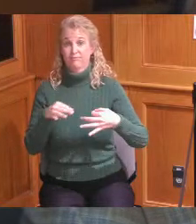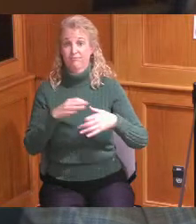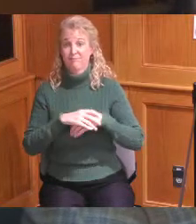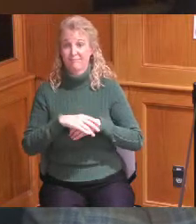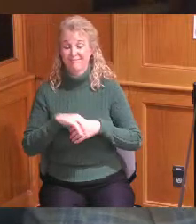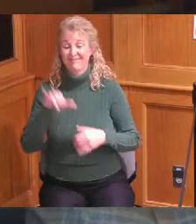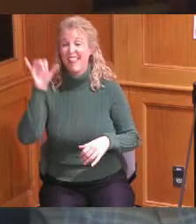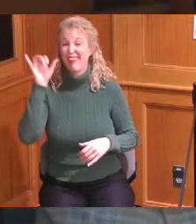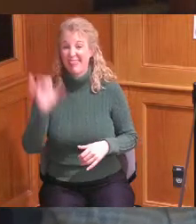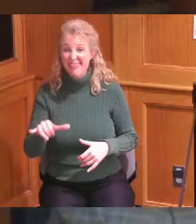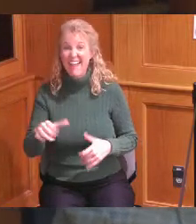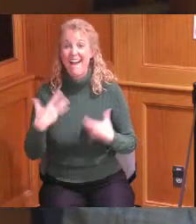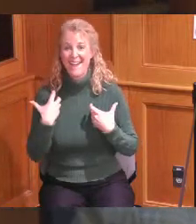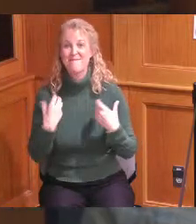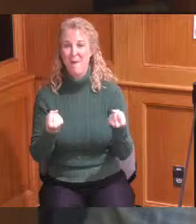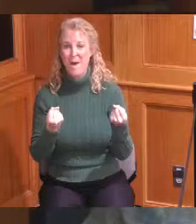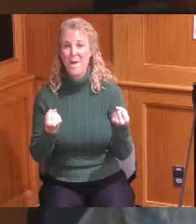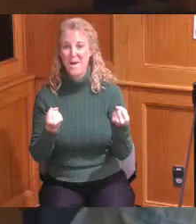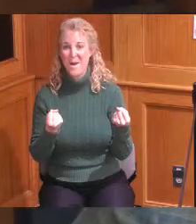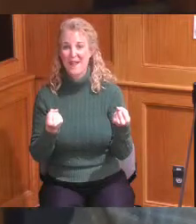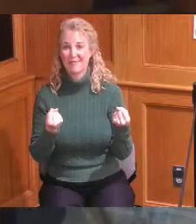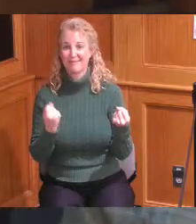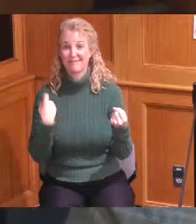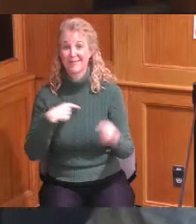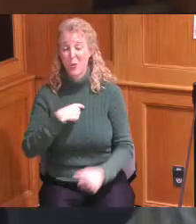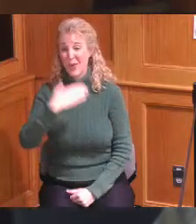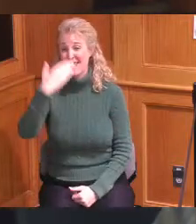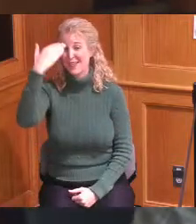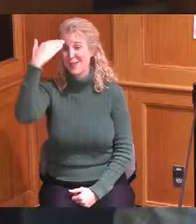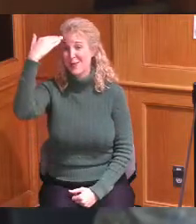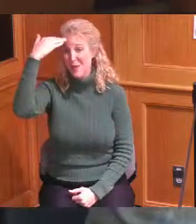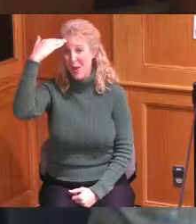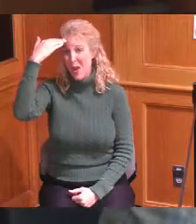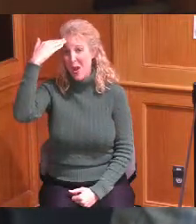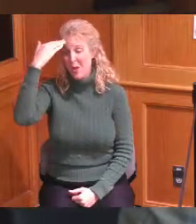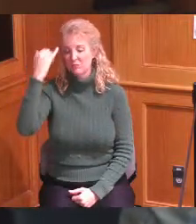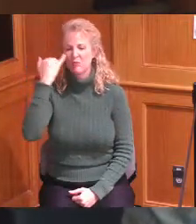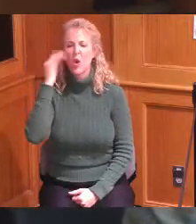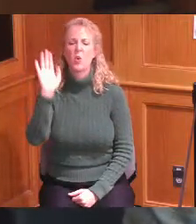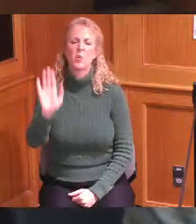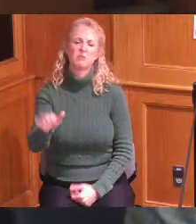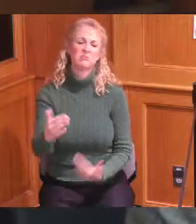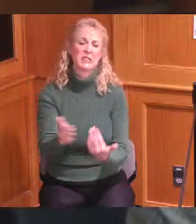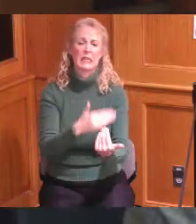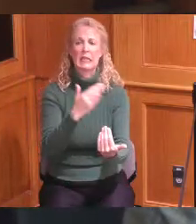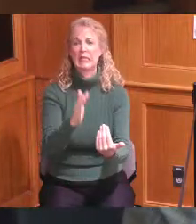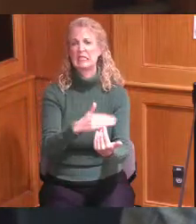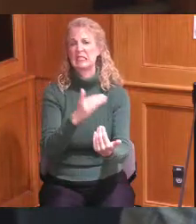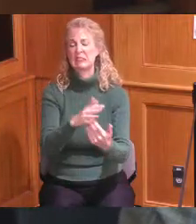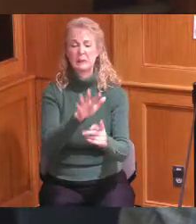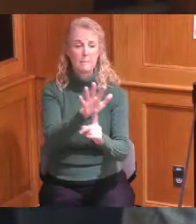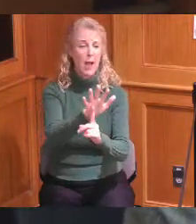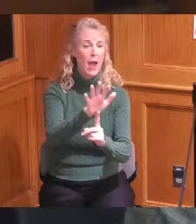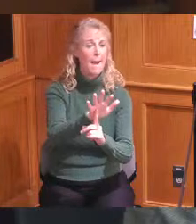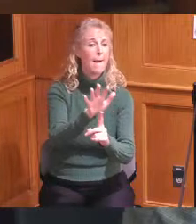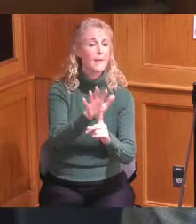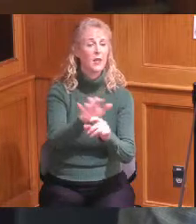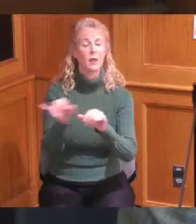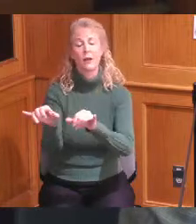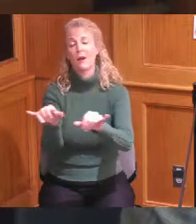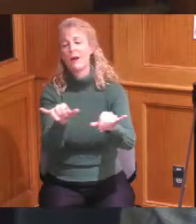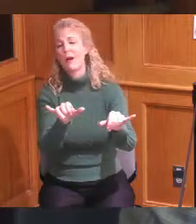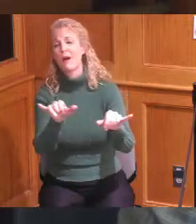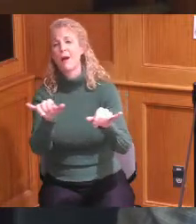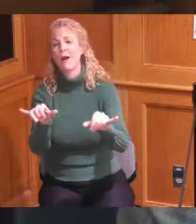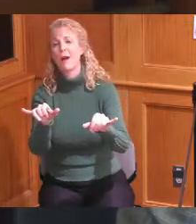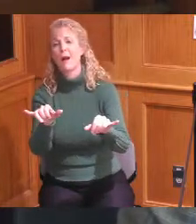is bold. You always know who's with you when stuff is easy, when it's popular, when it's a trend. And